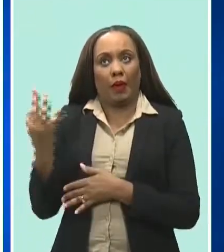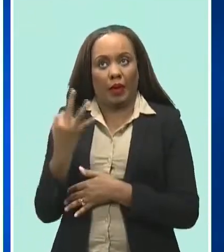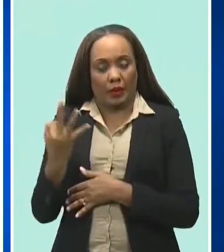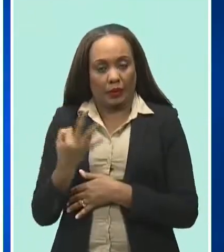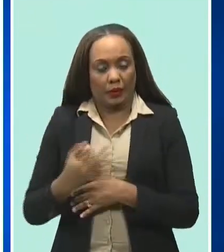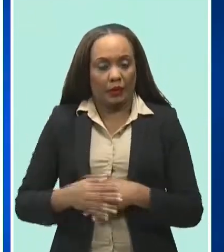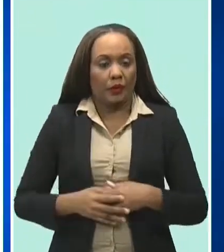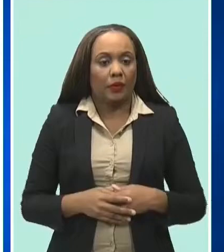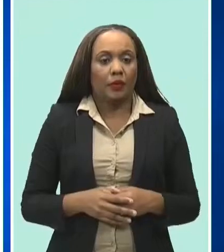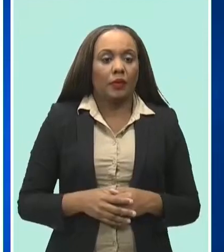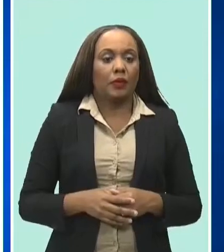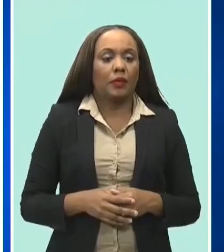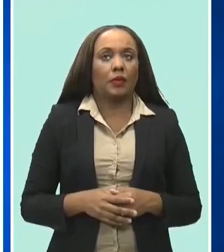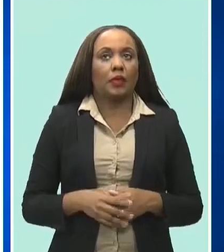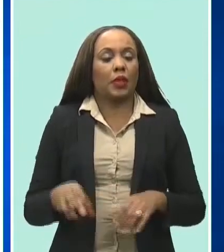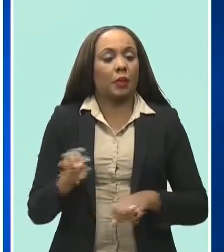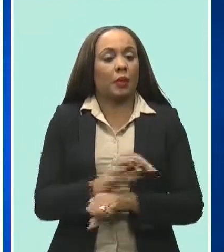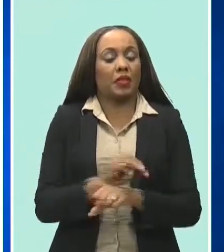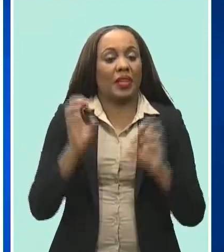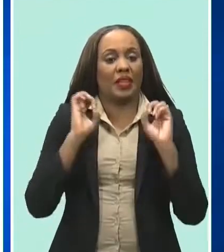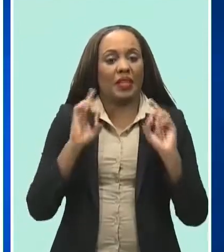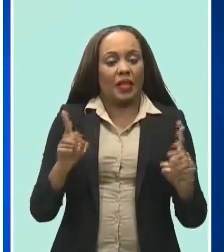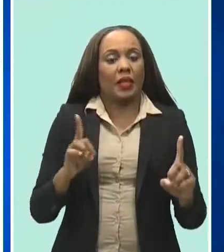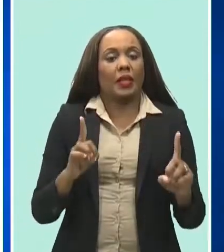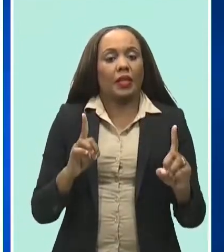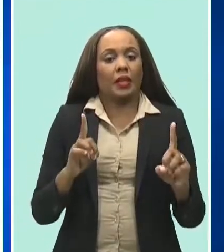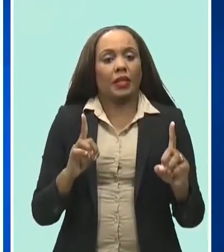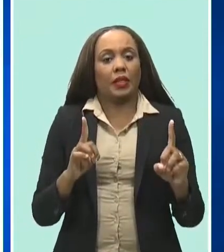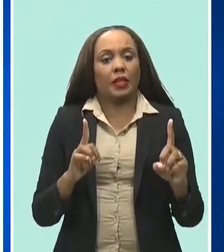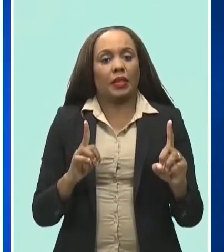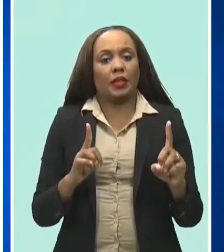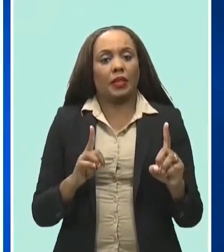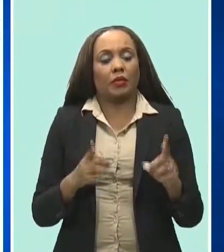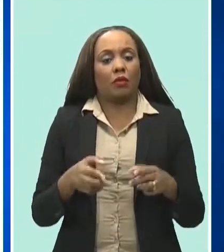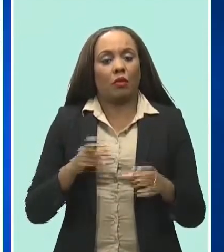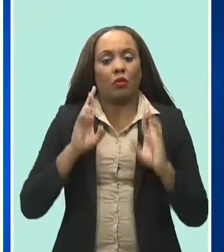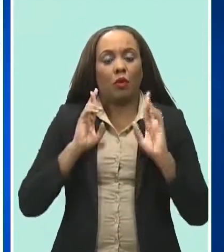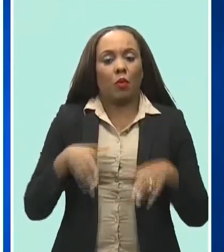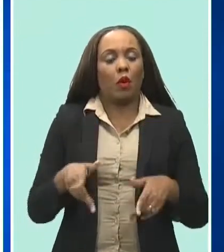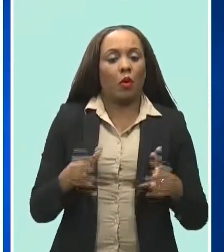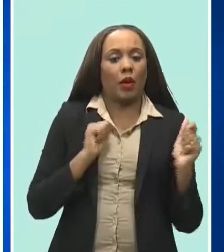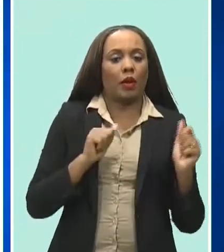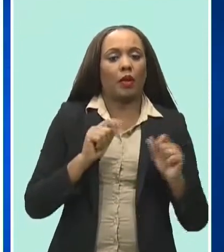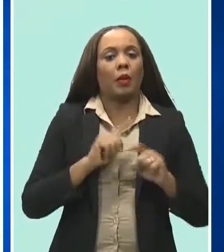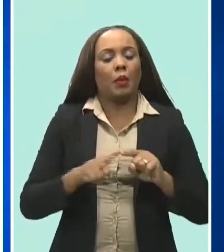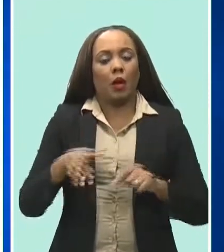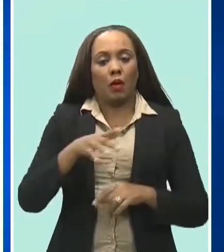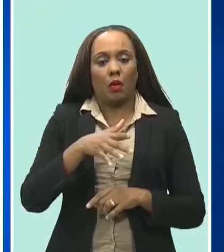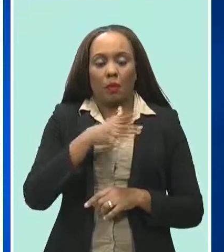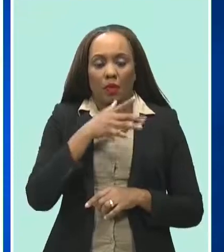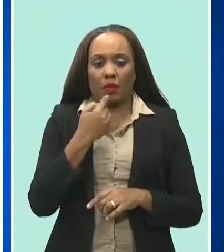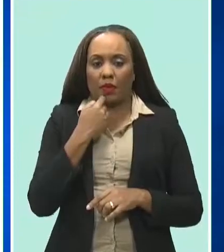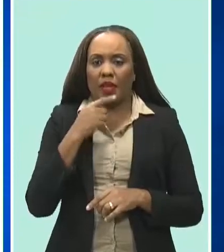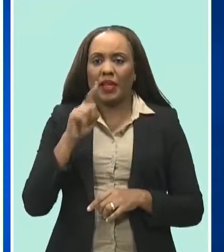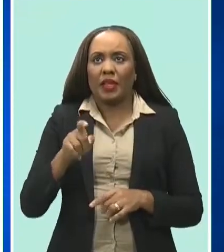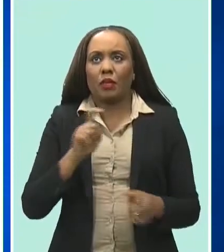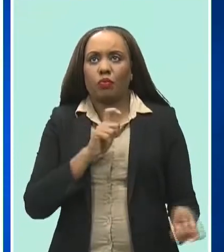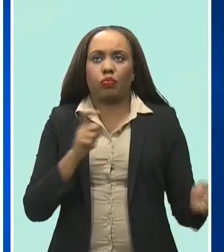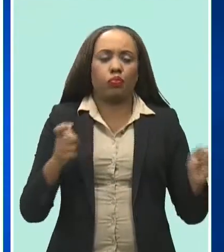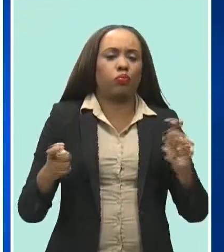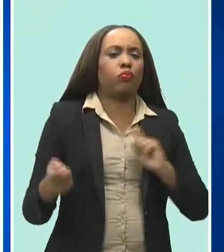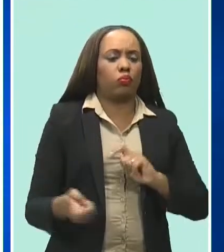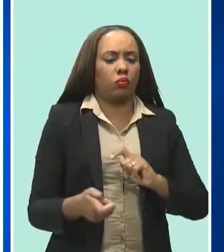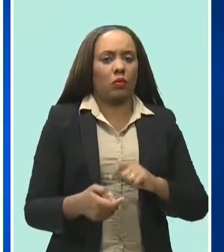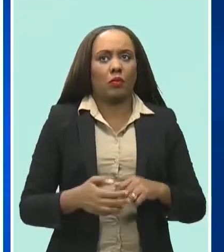she commends the ministry's speedy response, parent Maria Edie believes the school is in dire need of a complete renovation. She